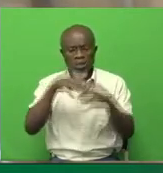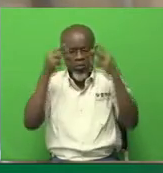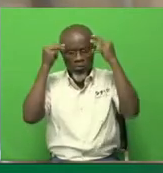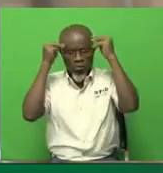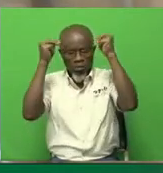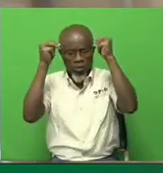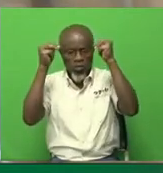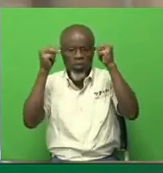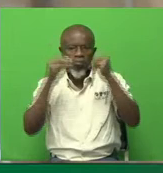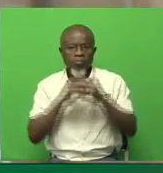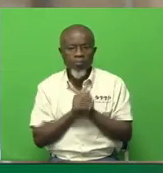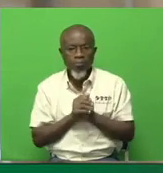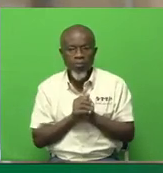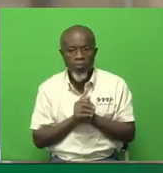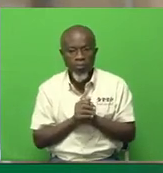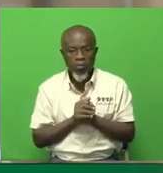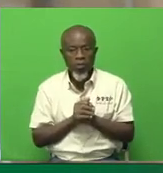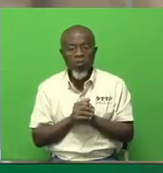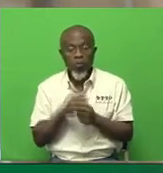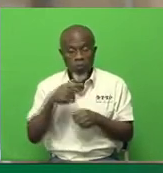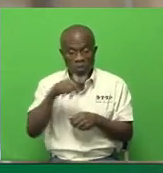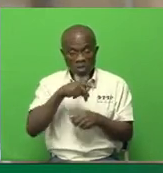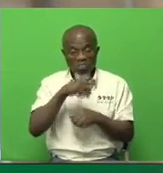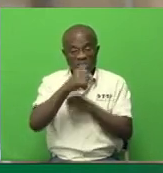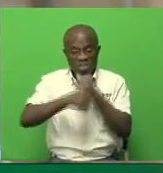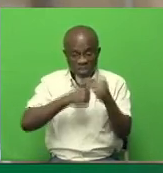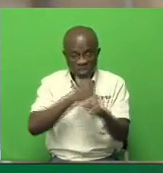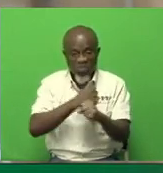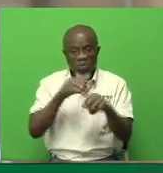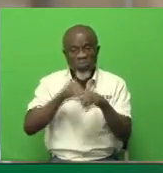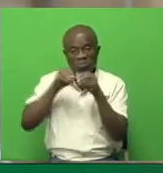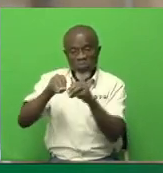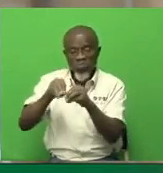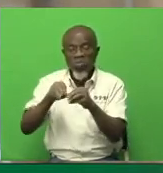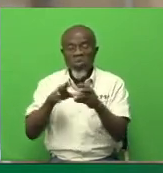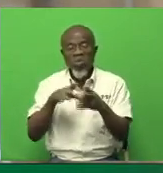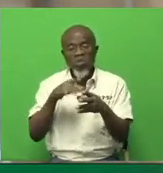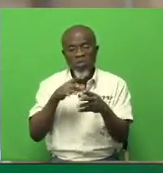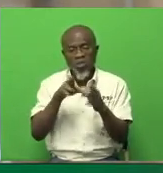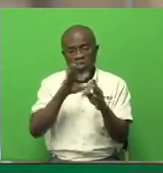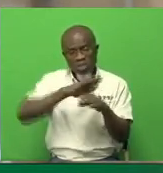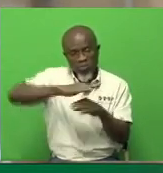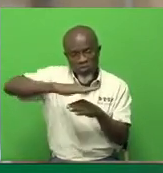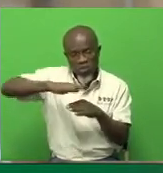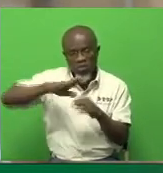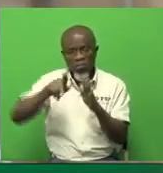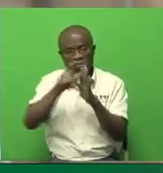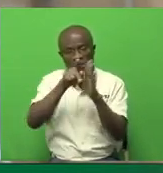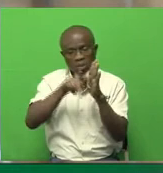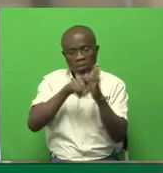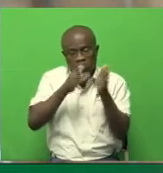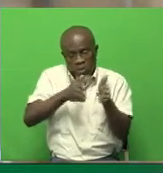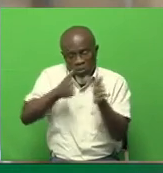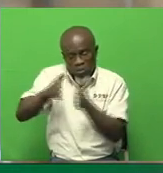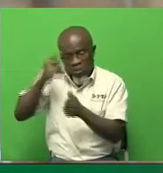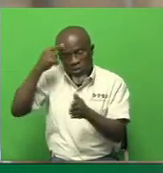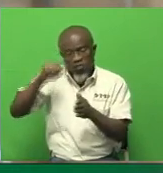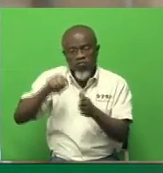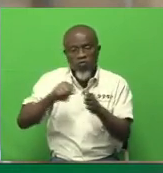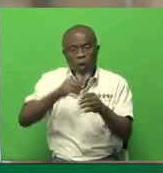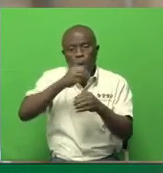of policies and programs in the area of Waste Management we would have completed the Integrated